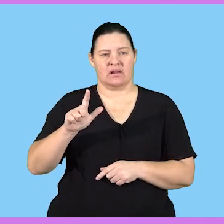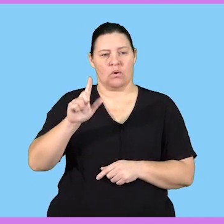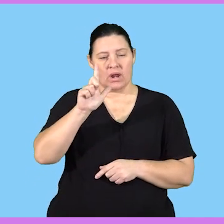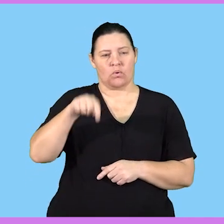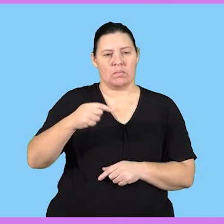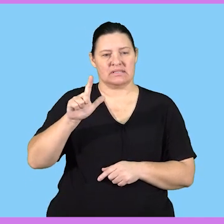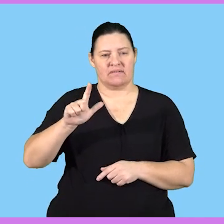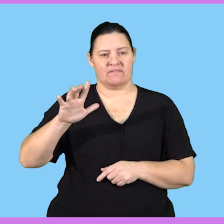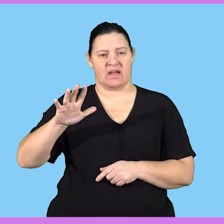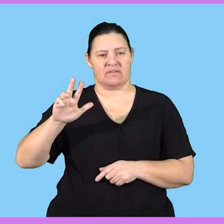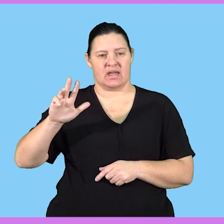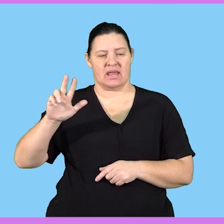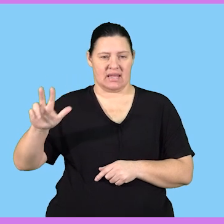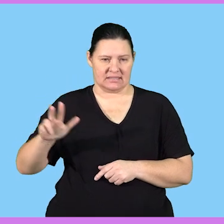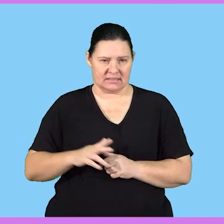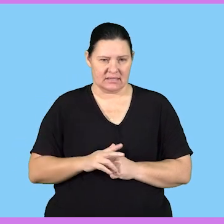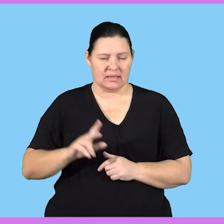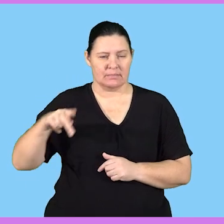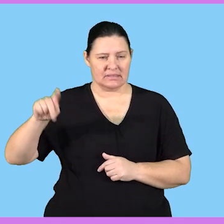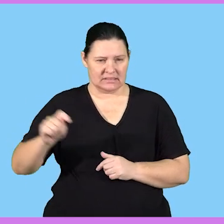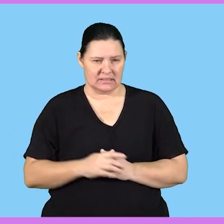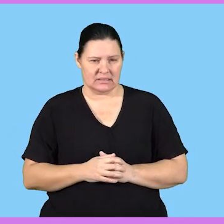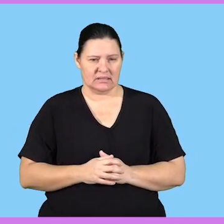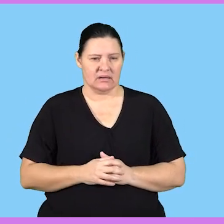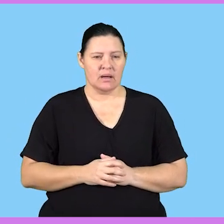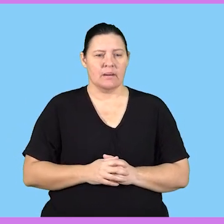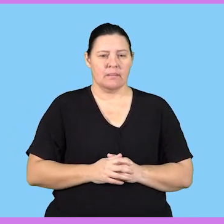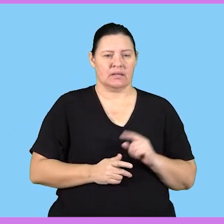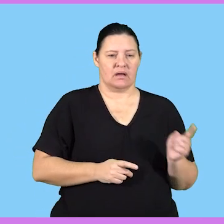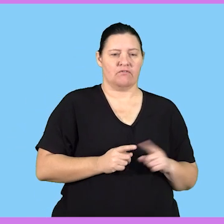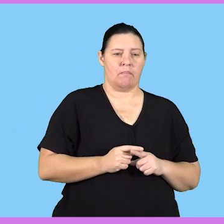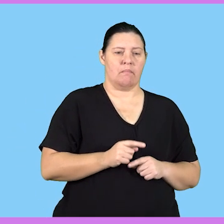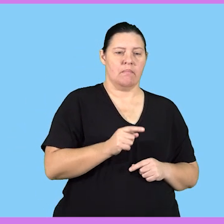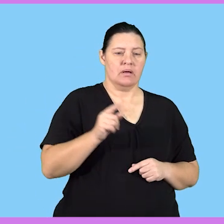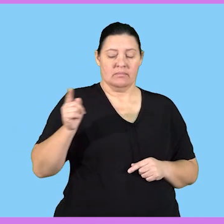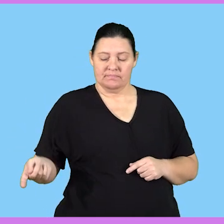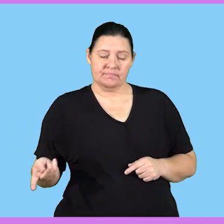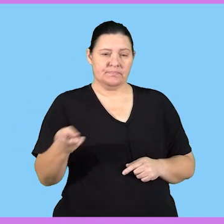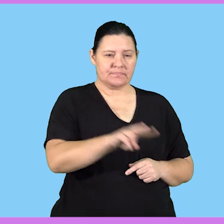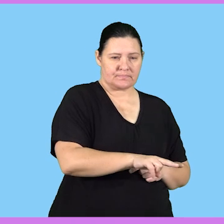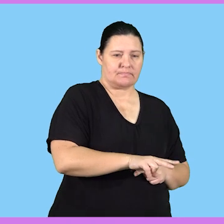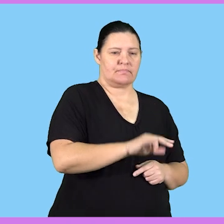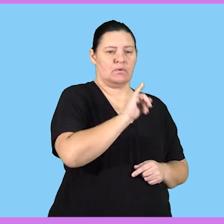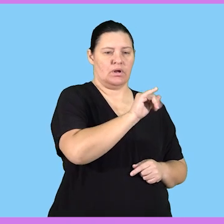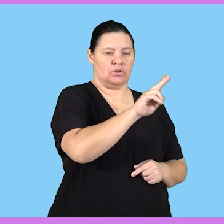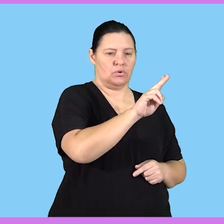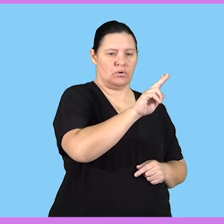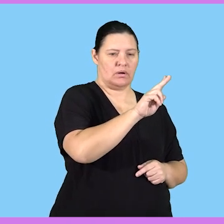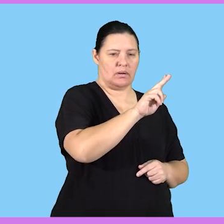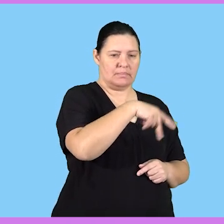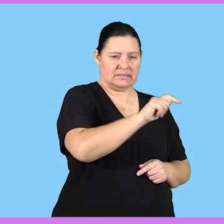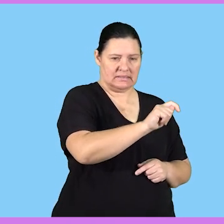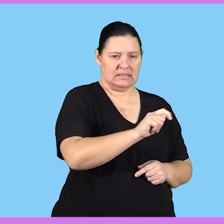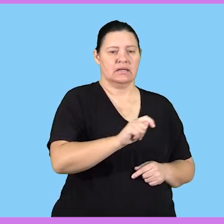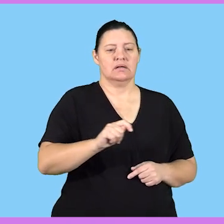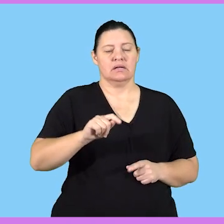1,7598 UK pints. Then from imperial to metric, right, 1 UK pint equals to